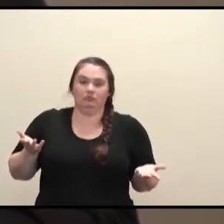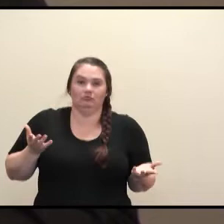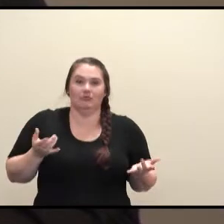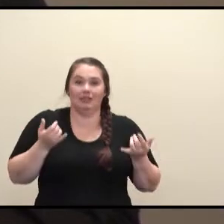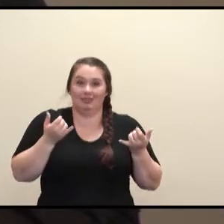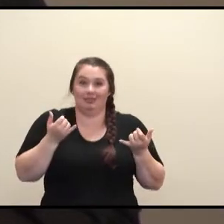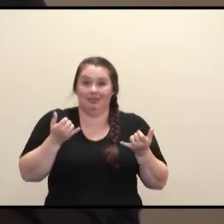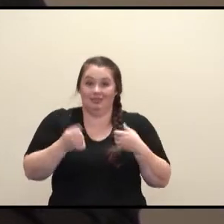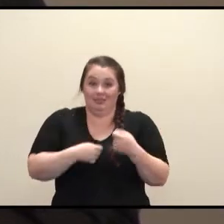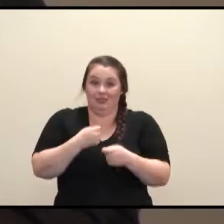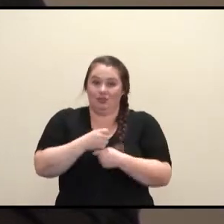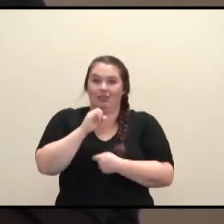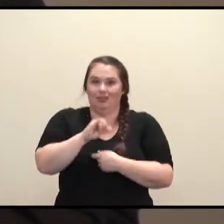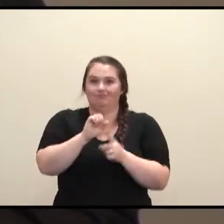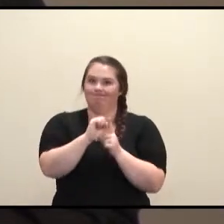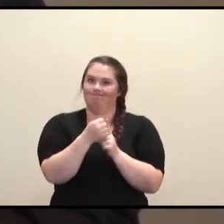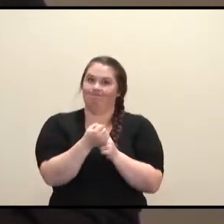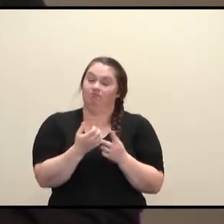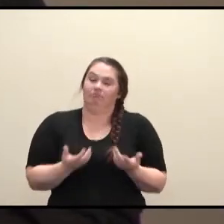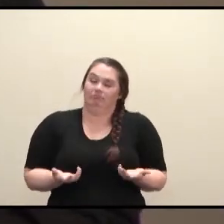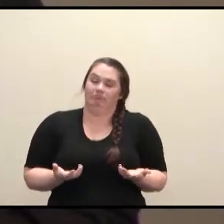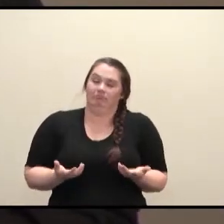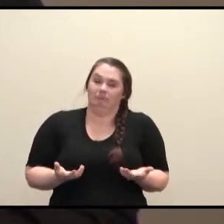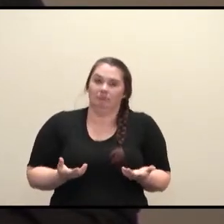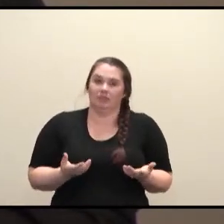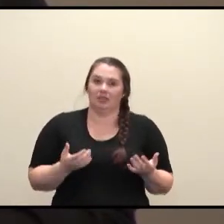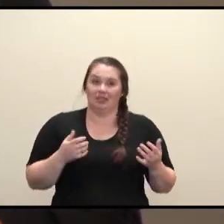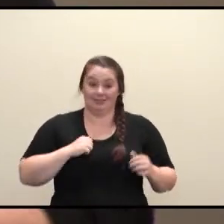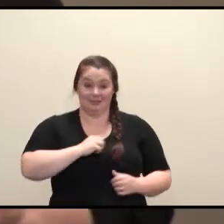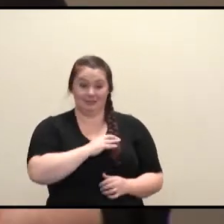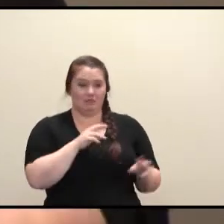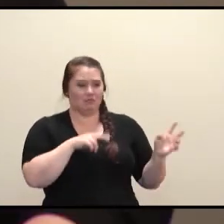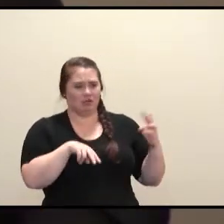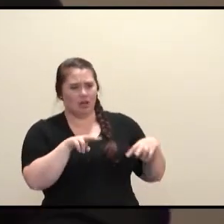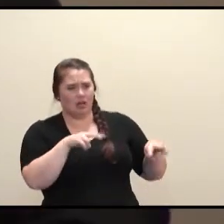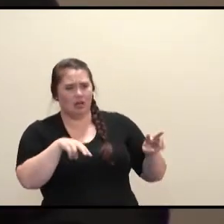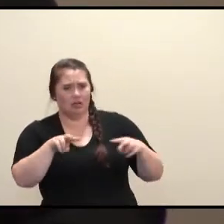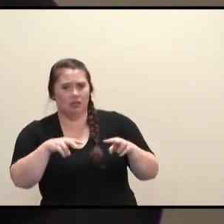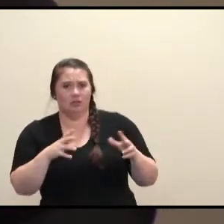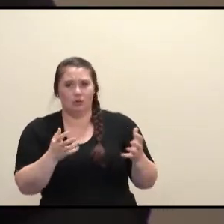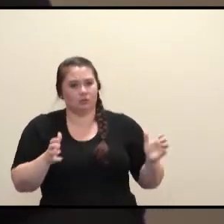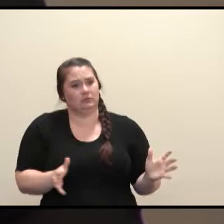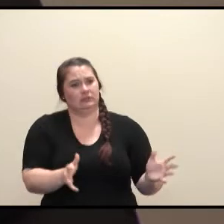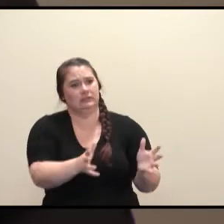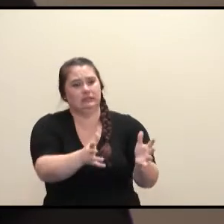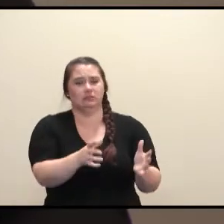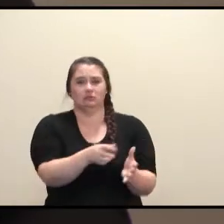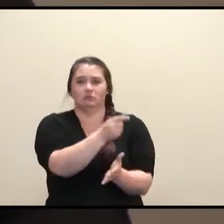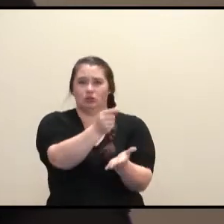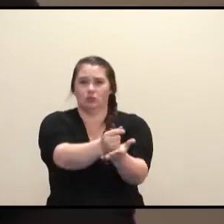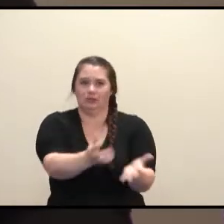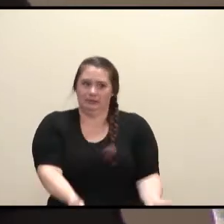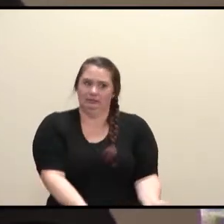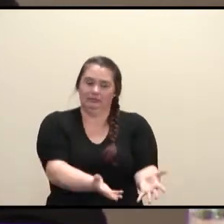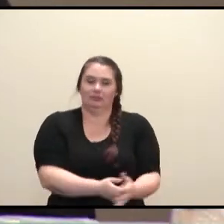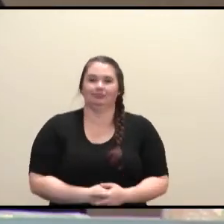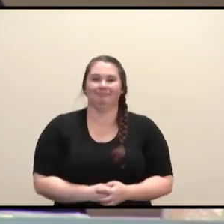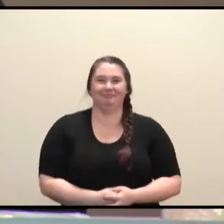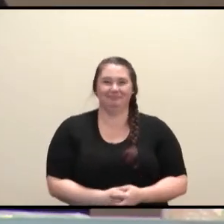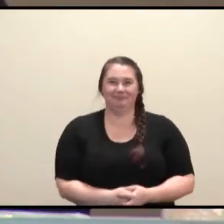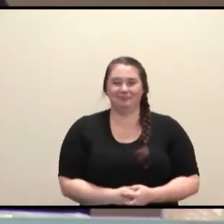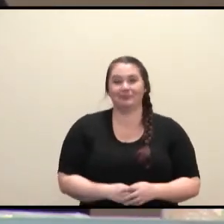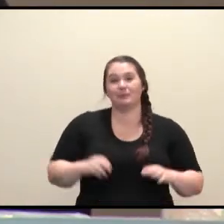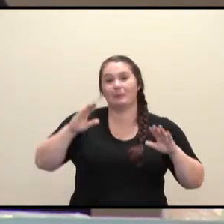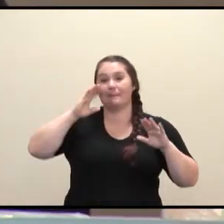year, and our staff is monitoring and supporting our students to get those credits completed. We are expecting to